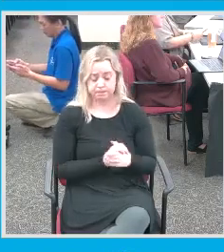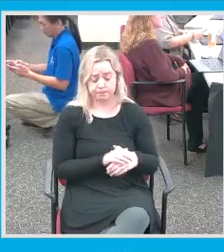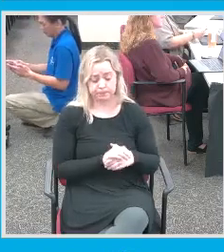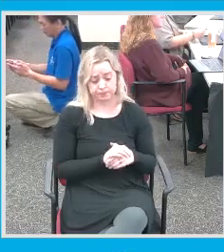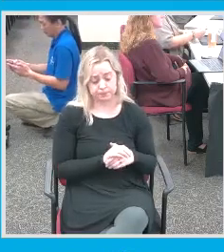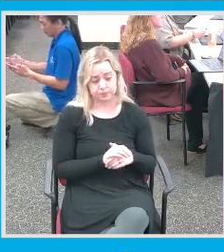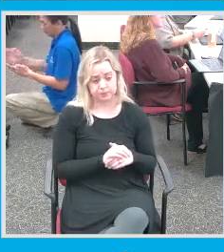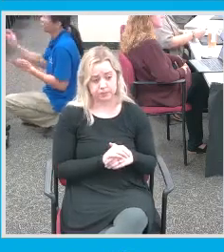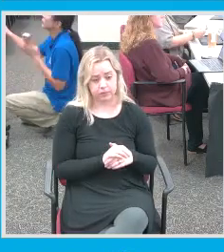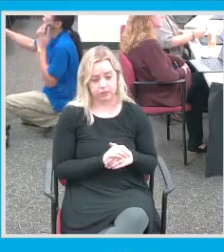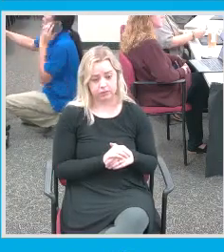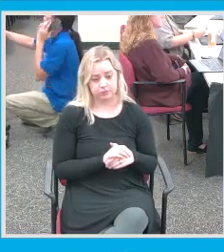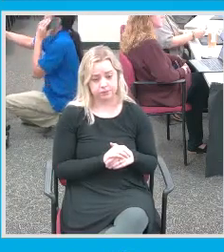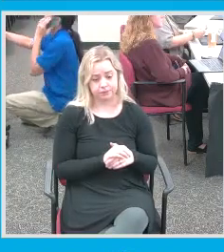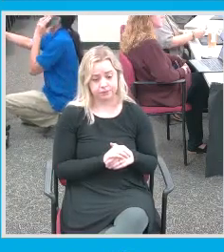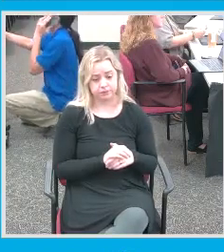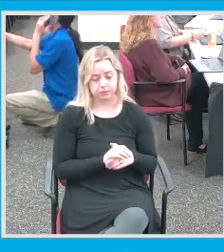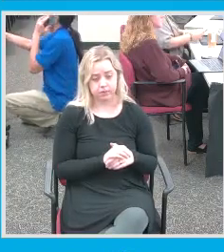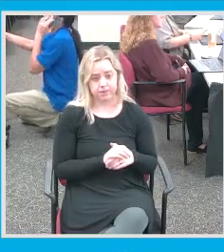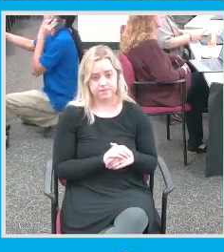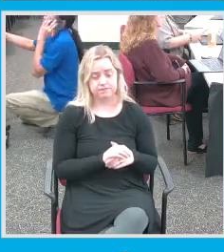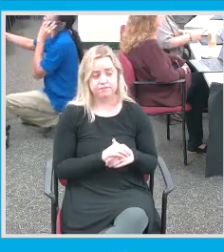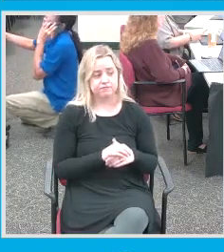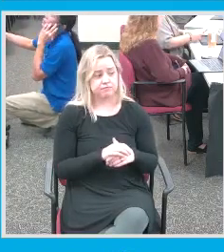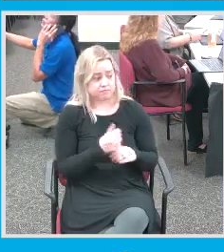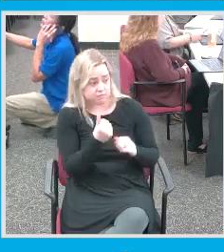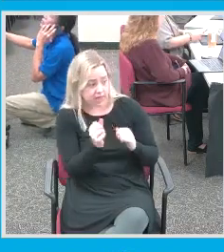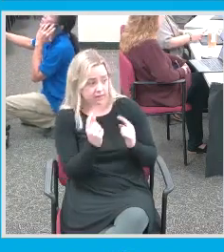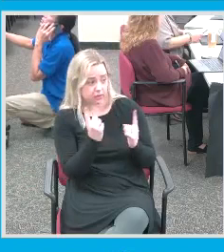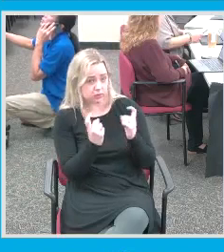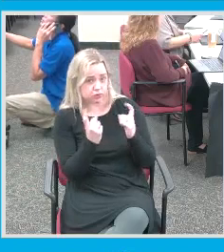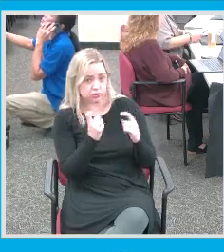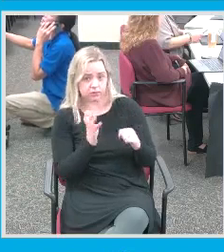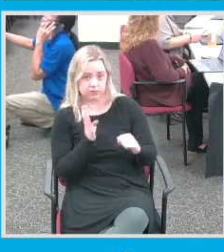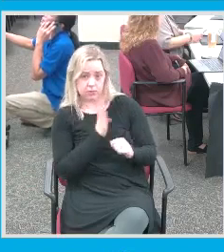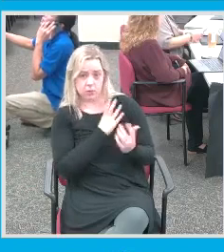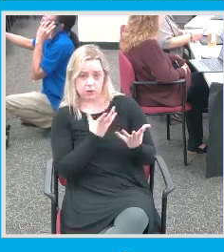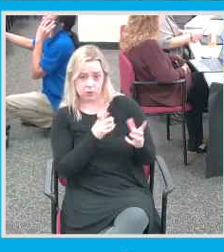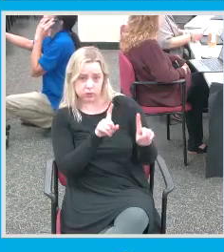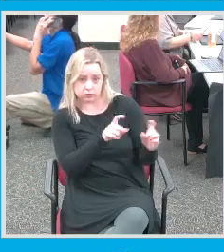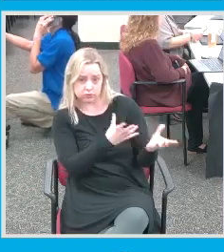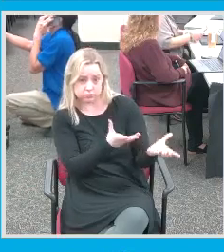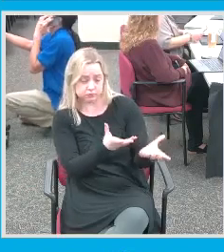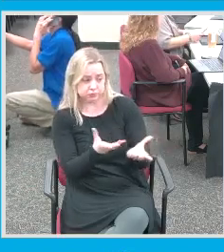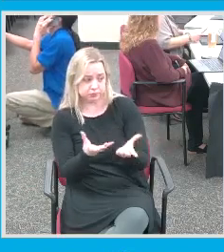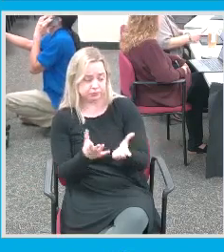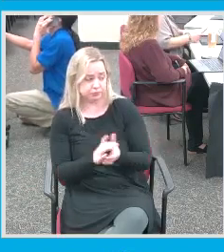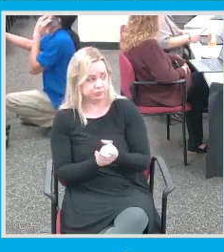Any questions from the board? Go ahead.